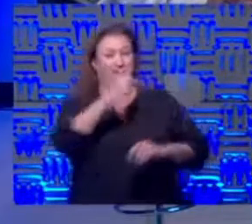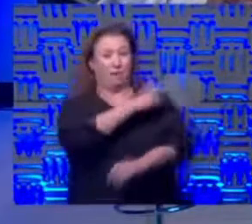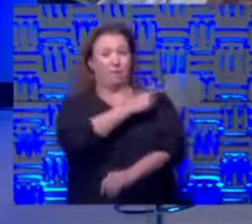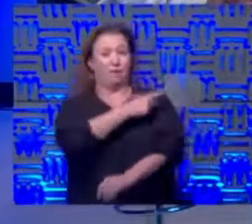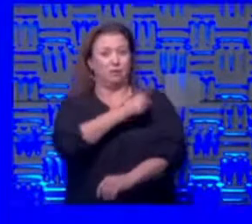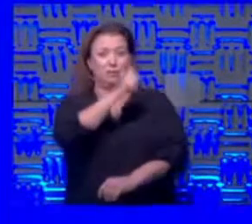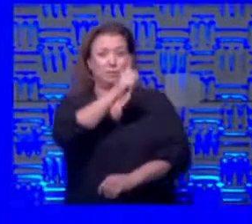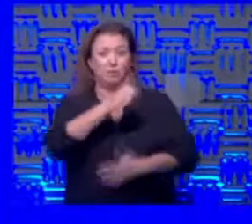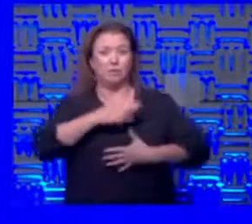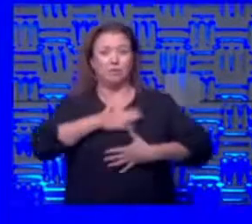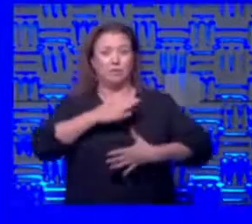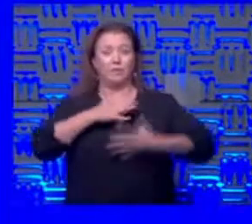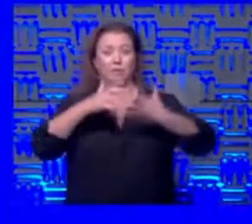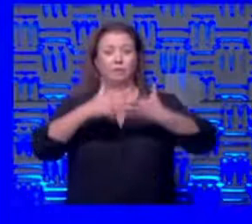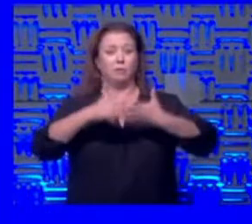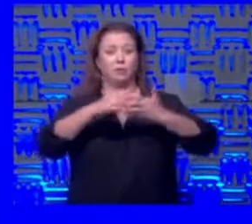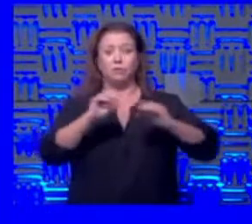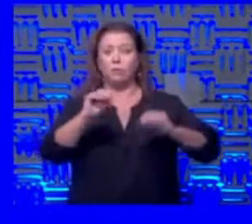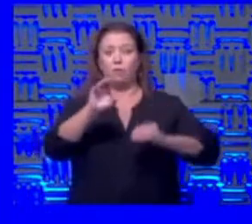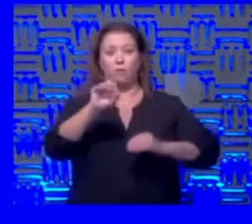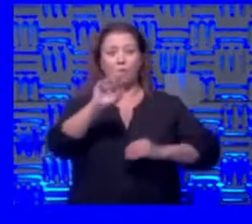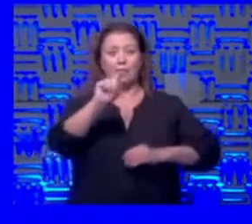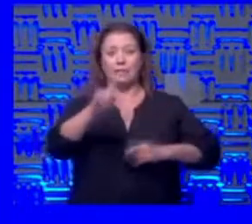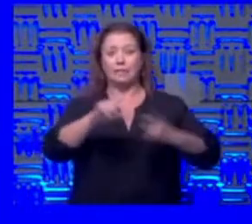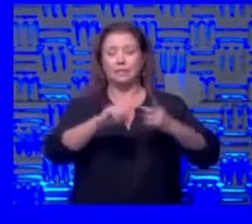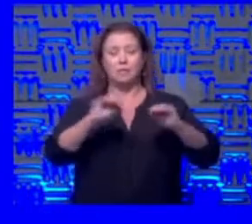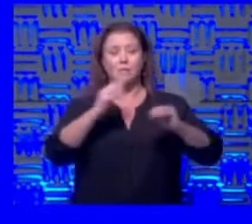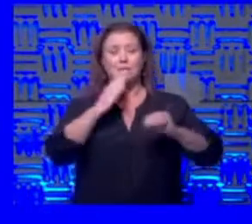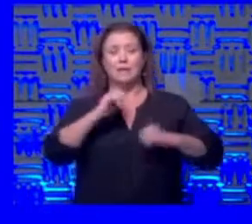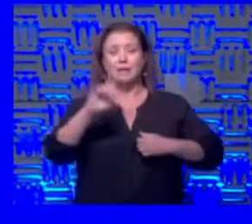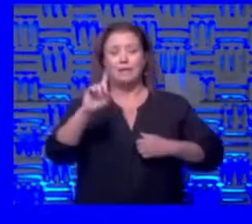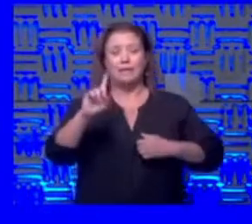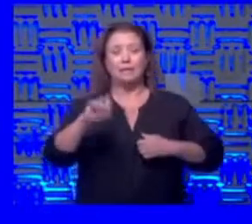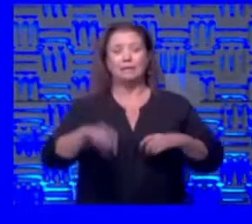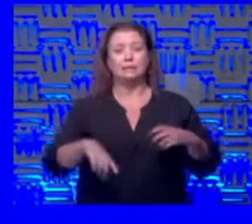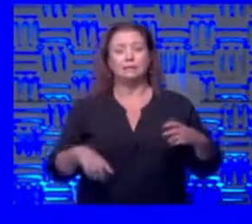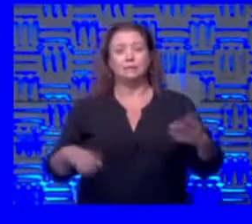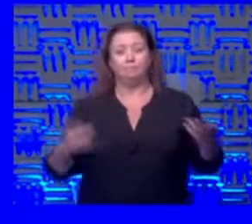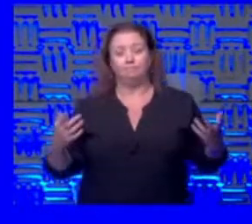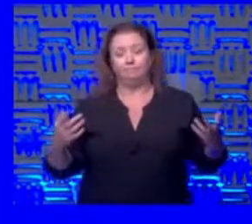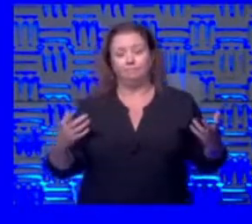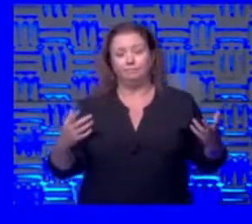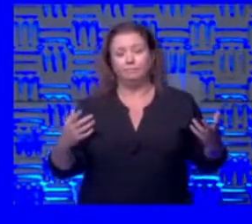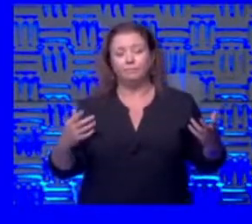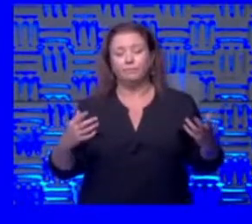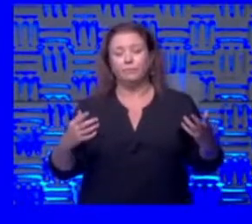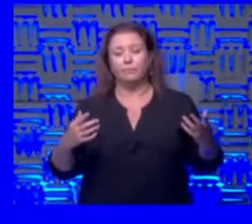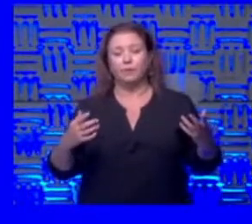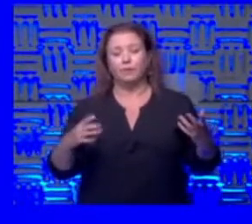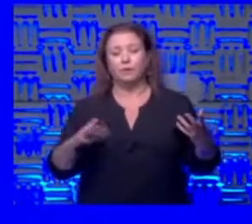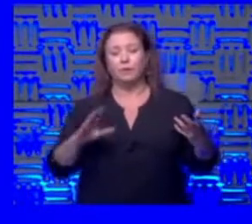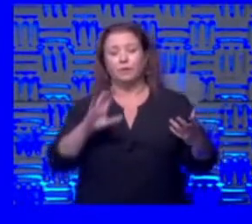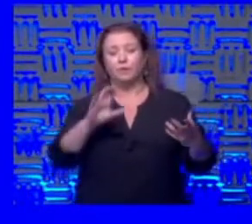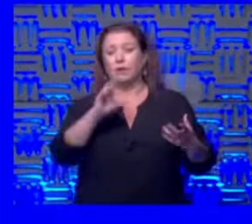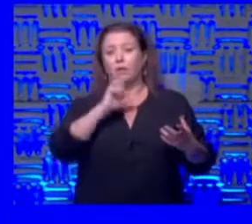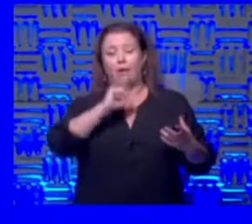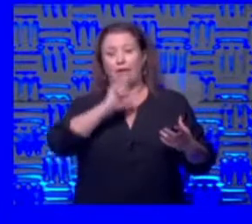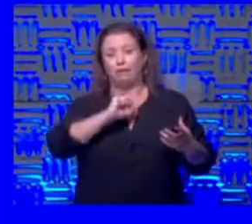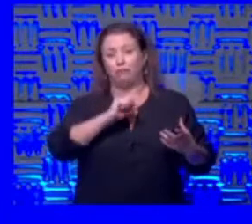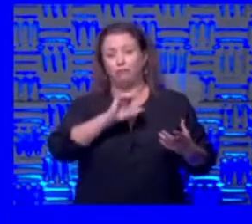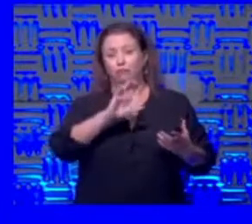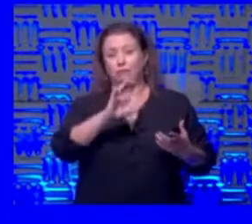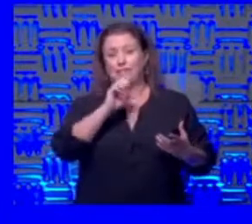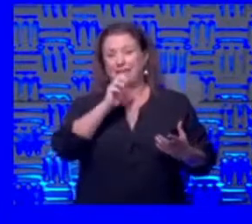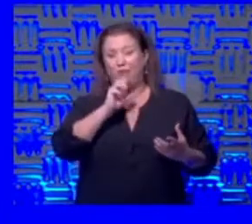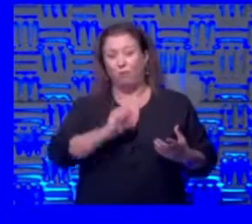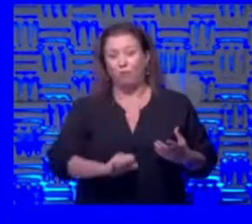now I'm treating on the ventilator. No obesity. No diabetes. Underlying disease. Yep. Not the age is